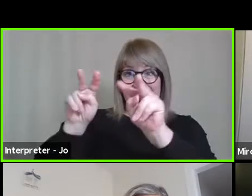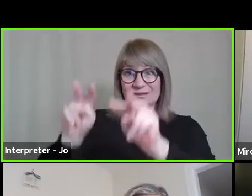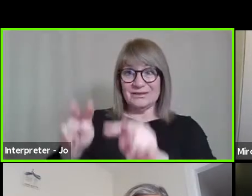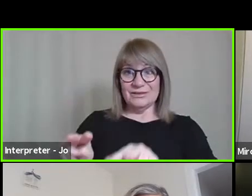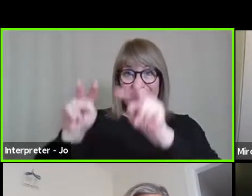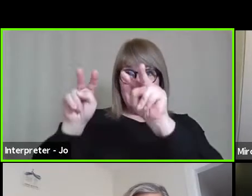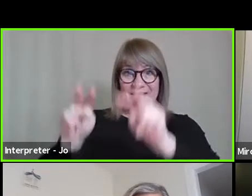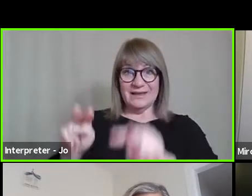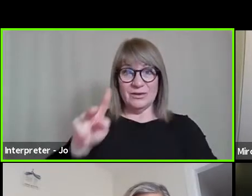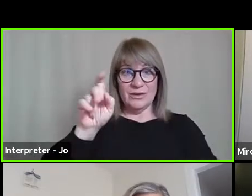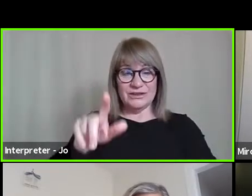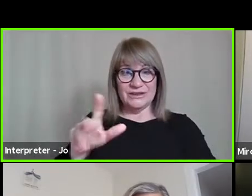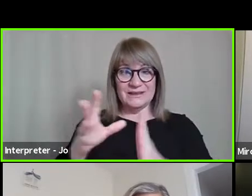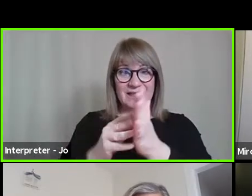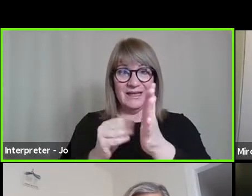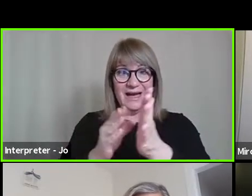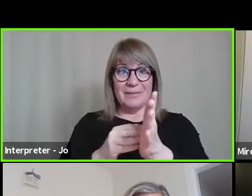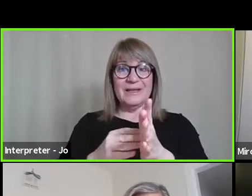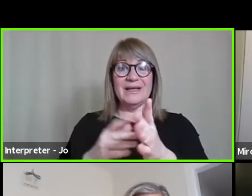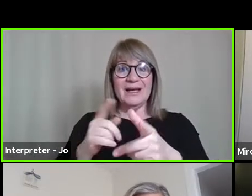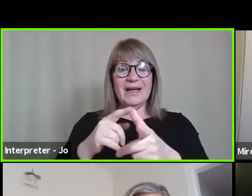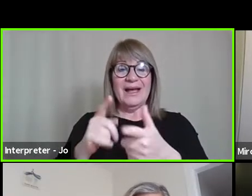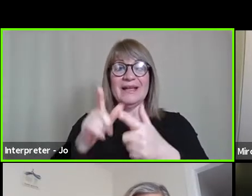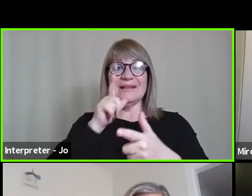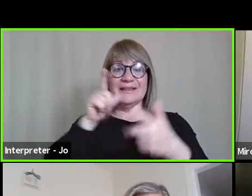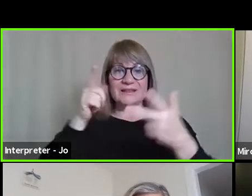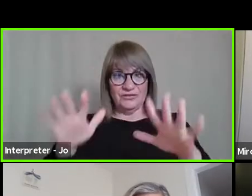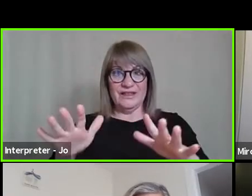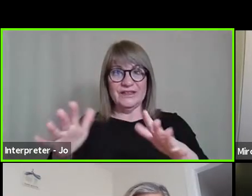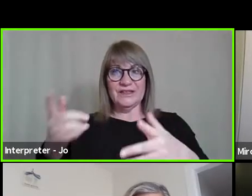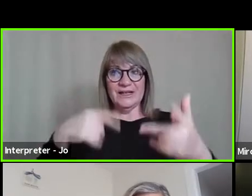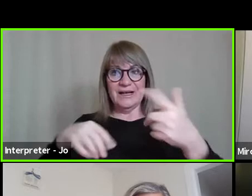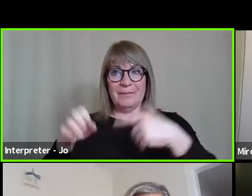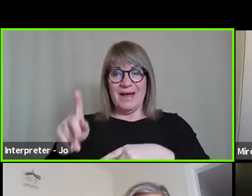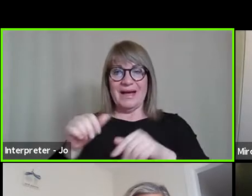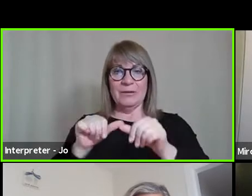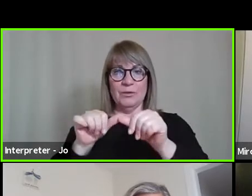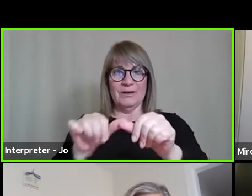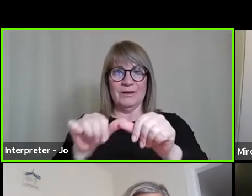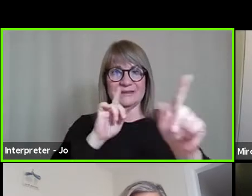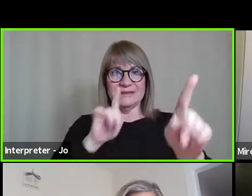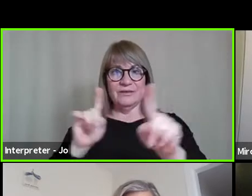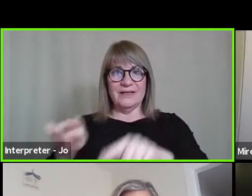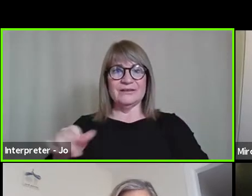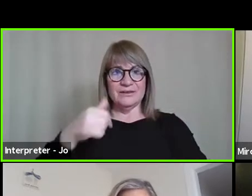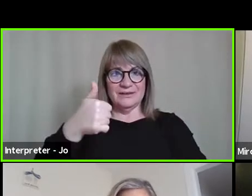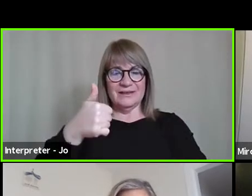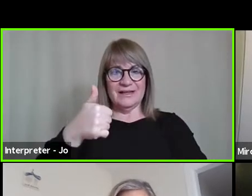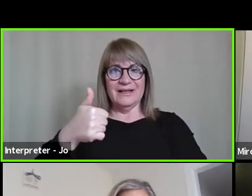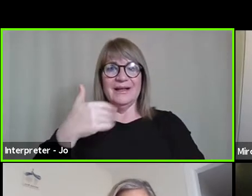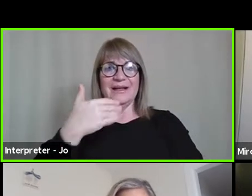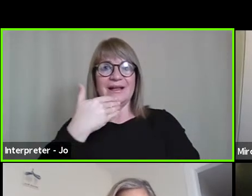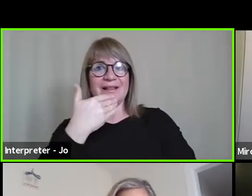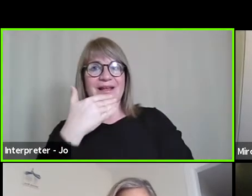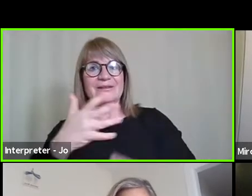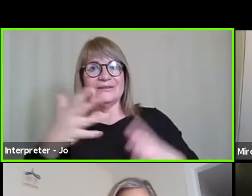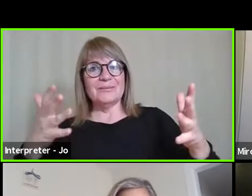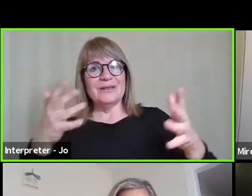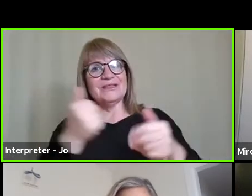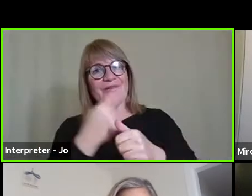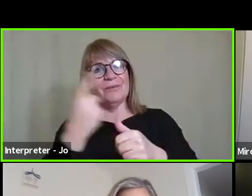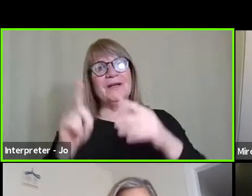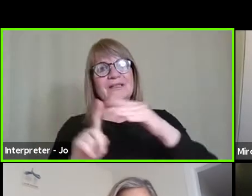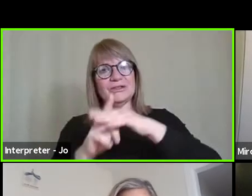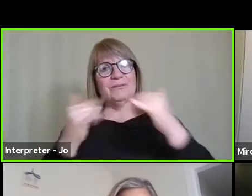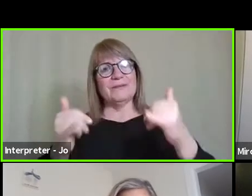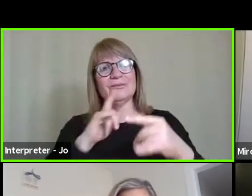uh copy them and come back after lunch and uh we'll continue thank you thank you so much for everyone for coming